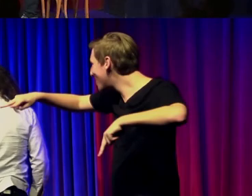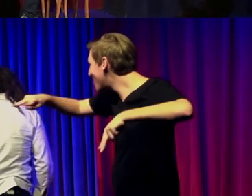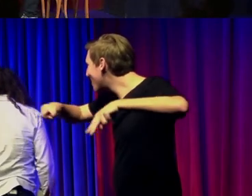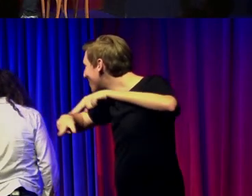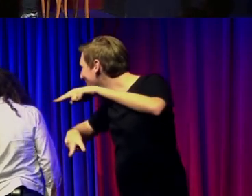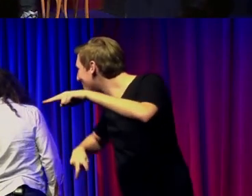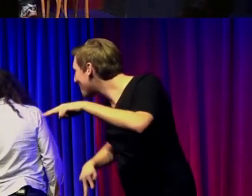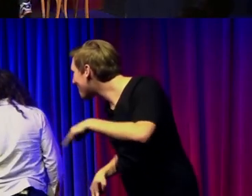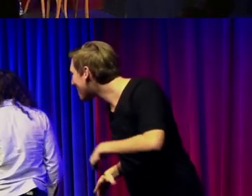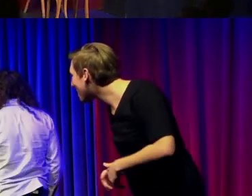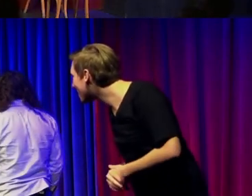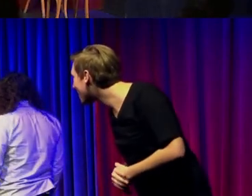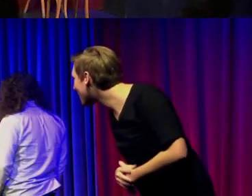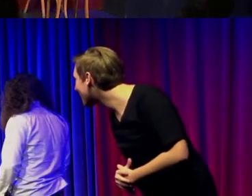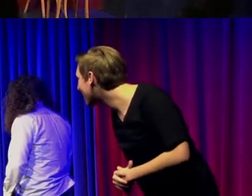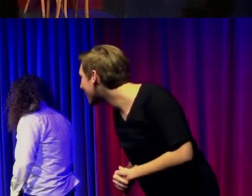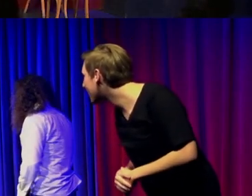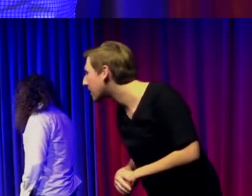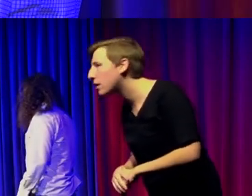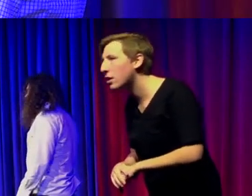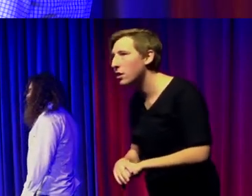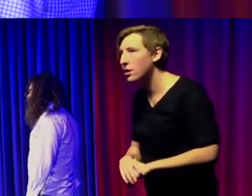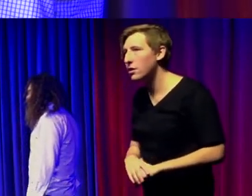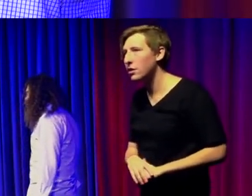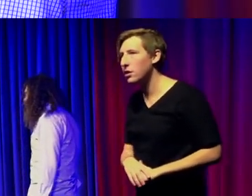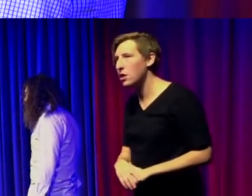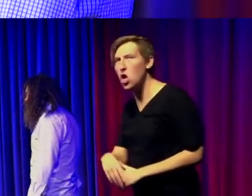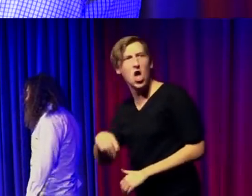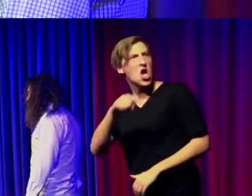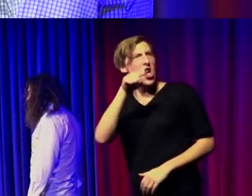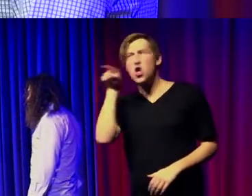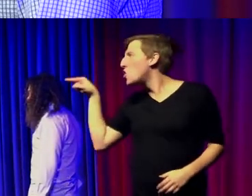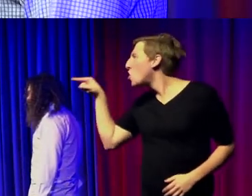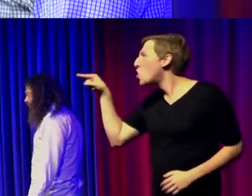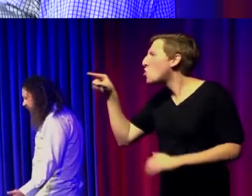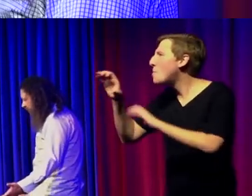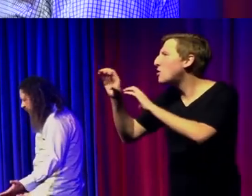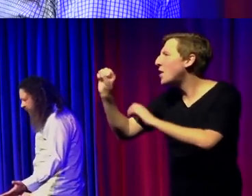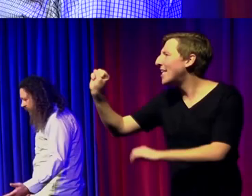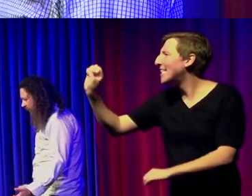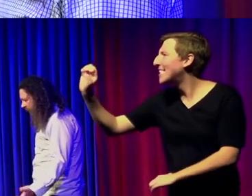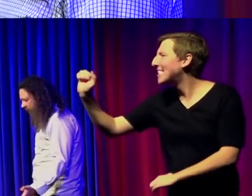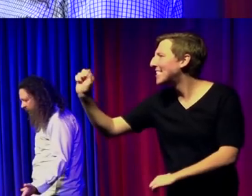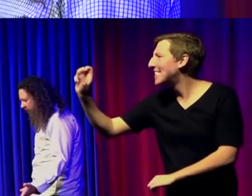You've been doing seances in the basement again, haven't you?